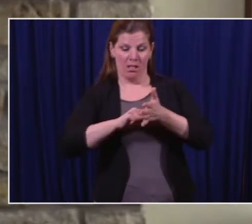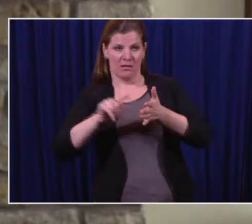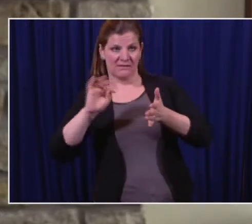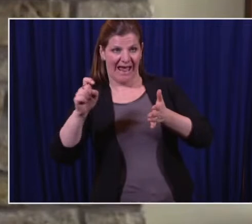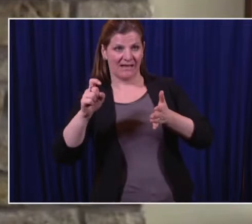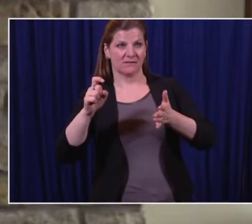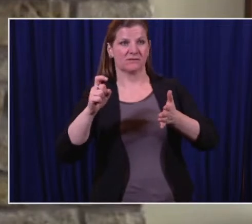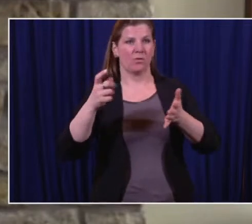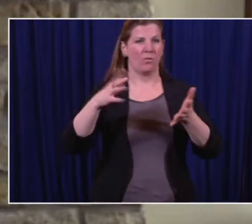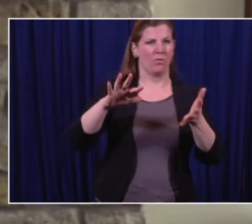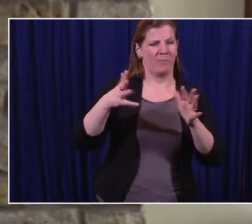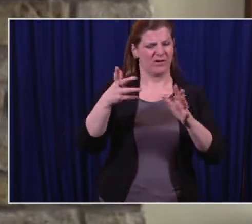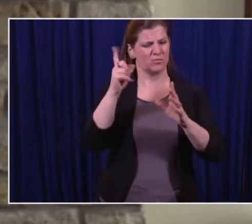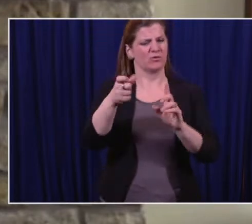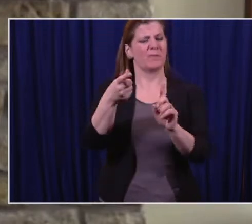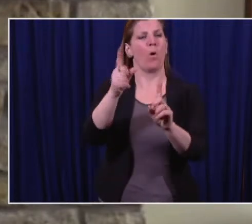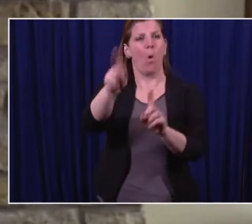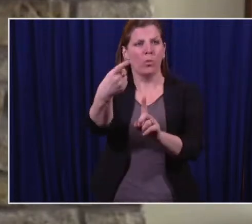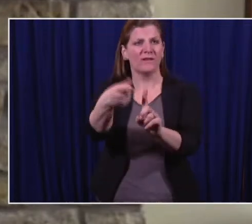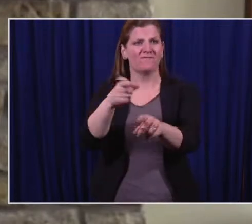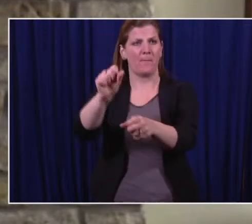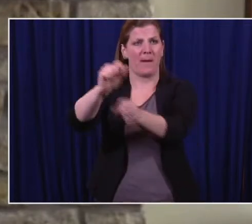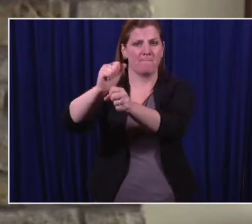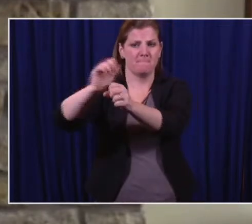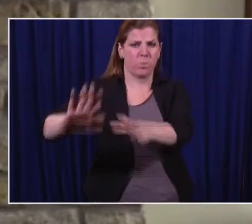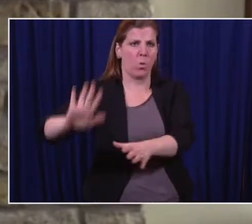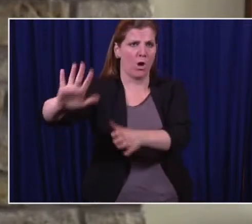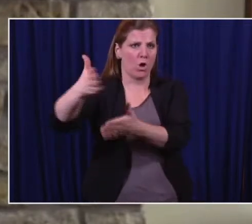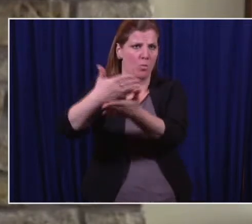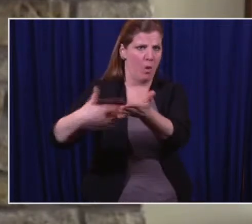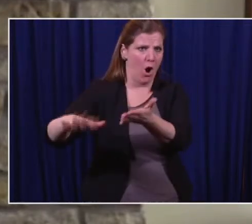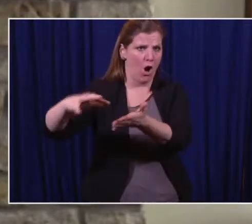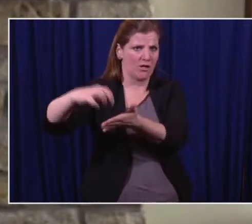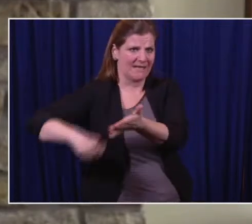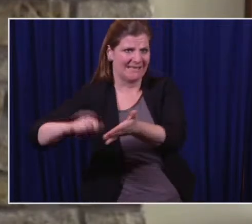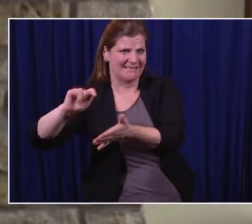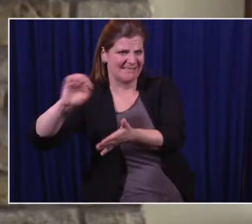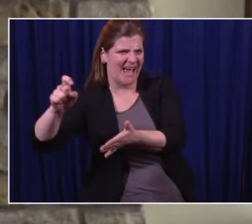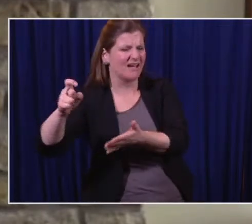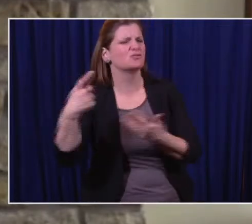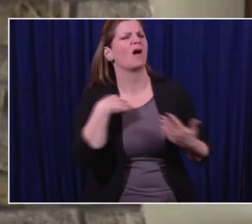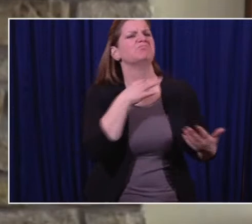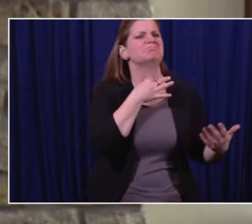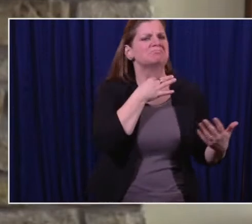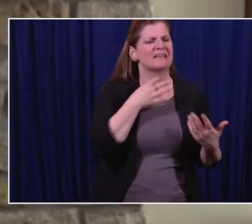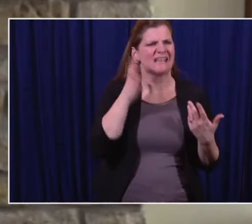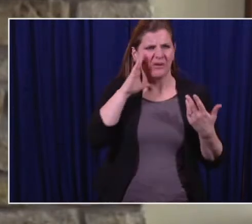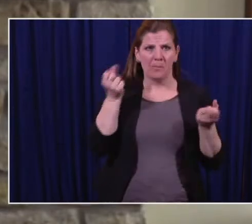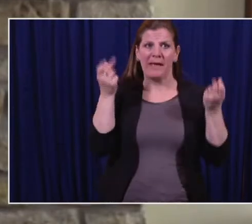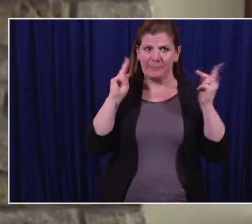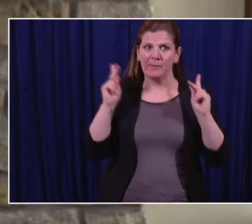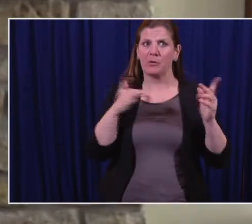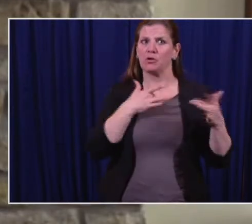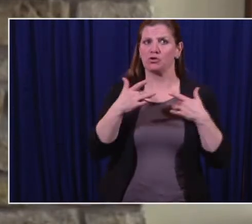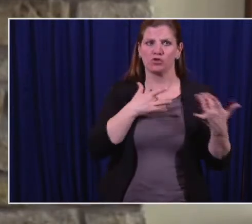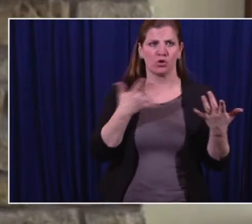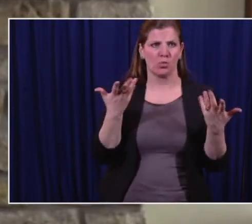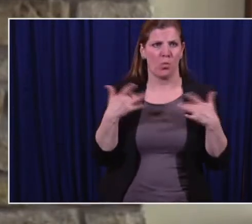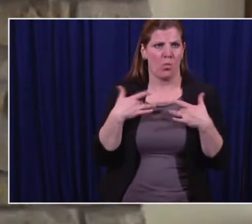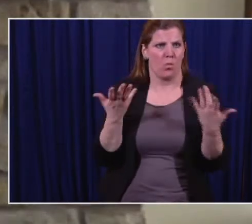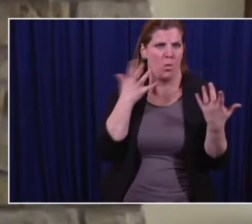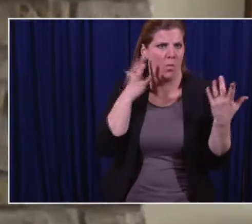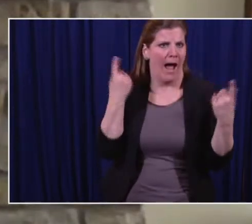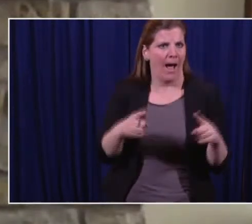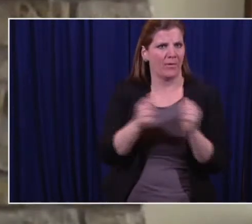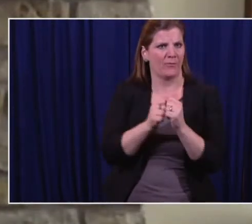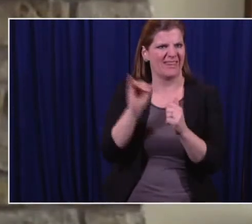And so if you could, look into that, that'd be really appreciated because a lot of taxpayers are concerned. Okay, I will